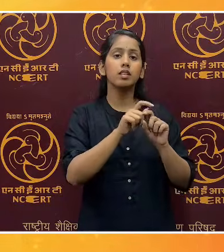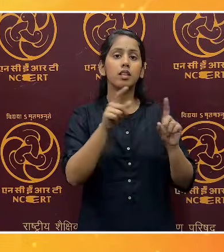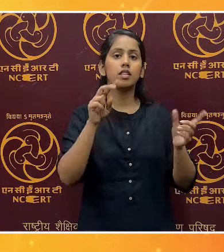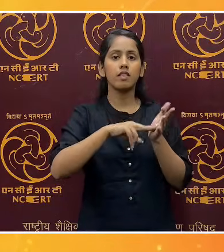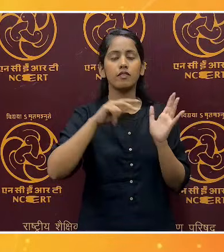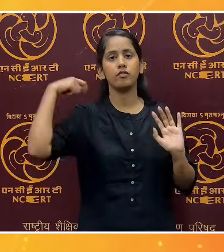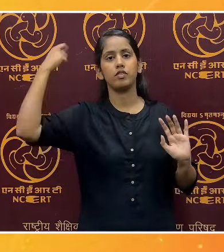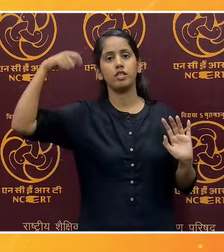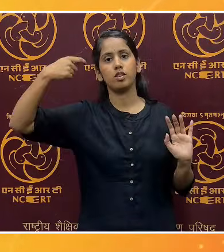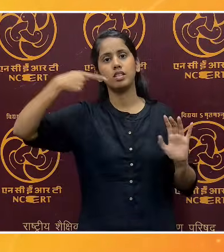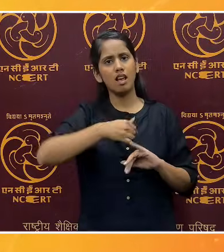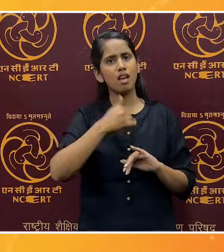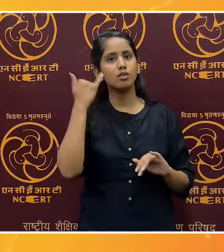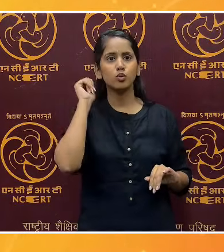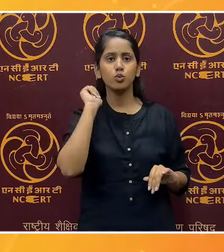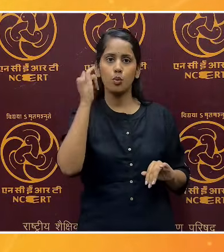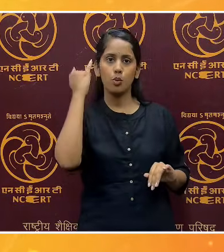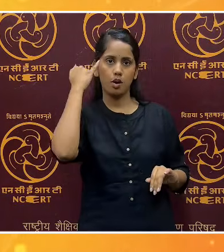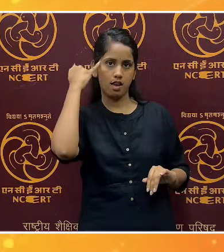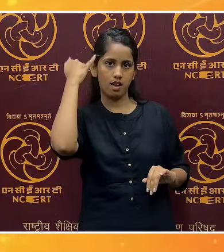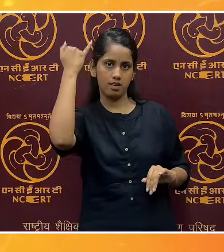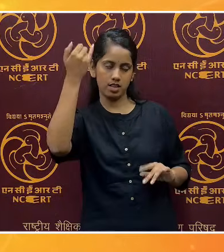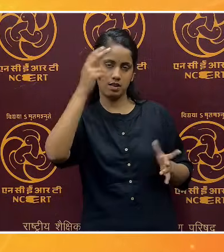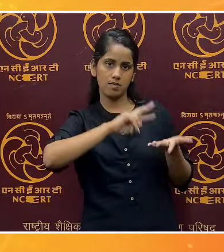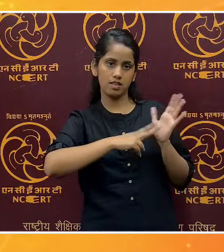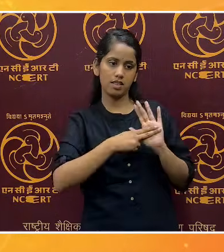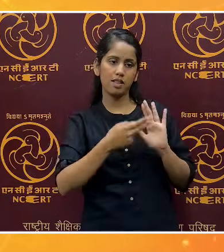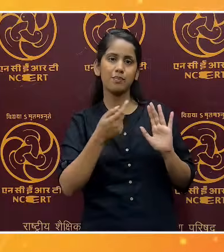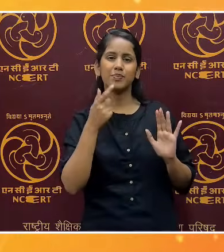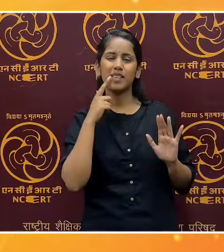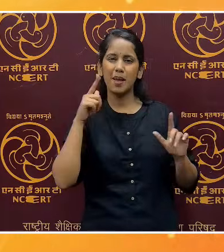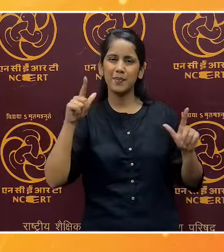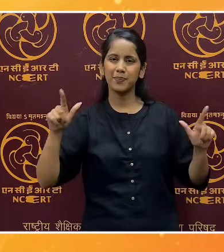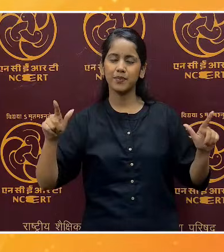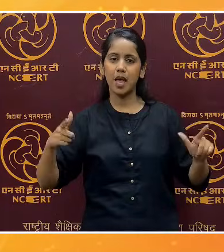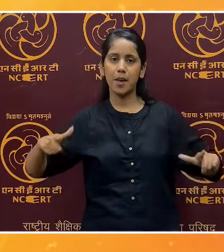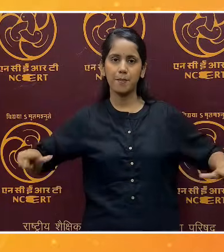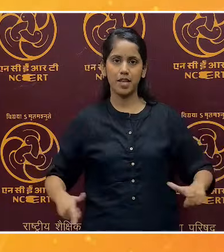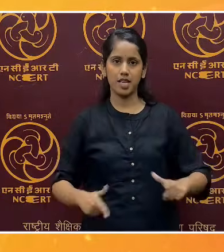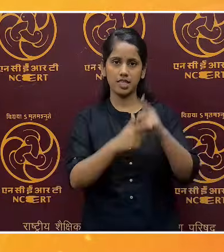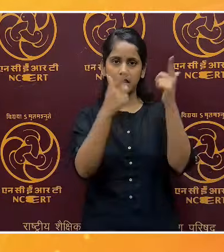So this is our idea. Yes. Okay. Pedo ki Ammati Makka. Okay, this is the idea.